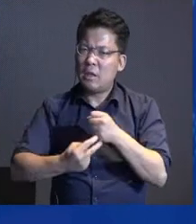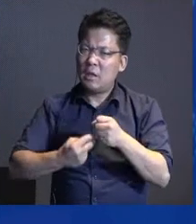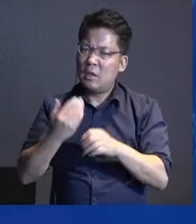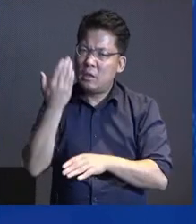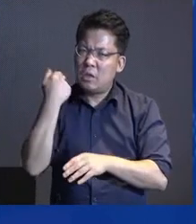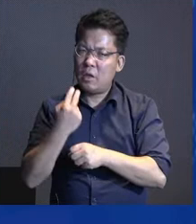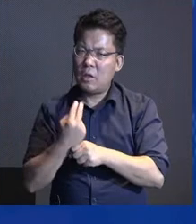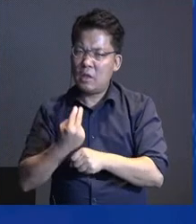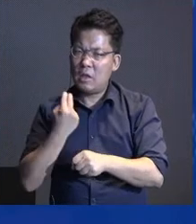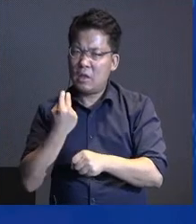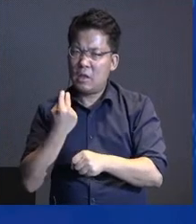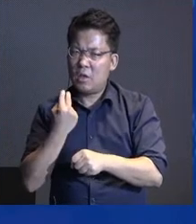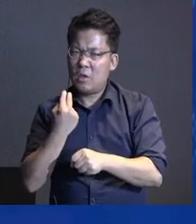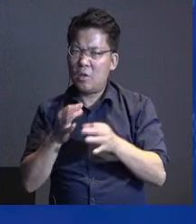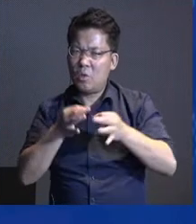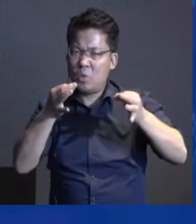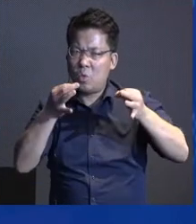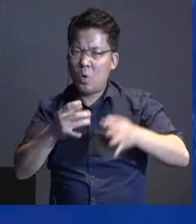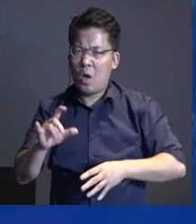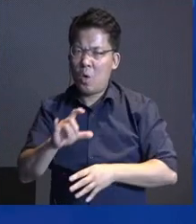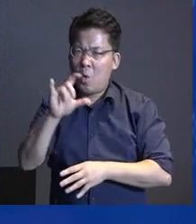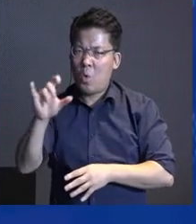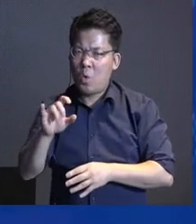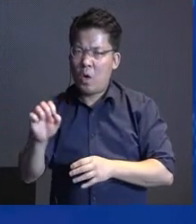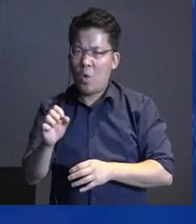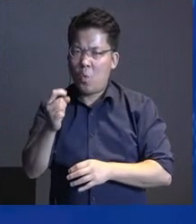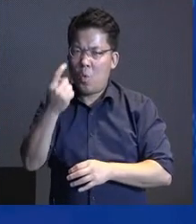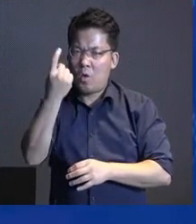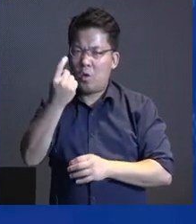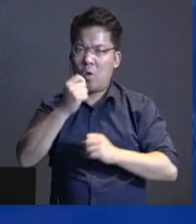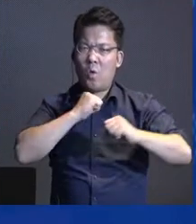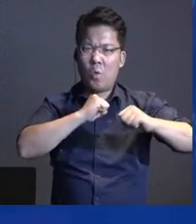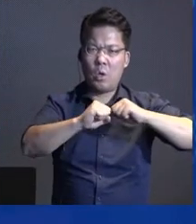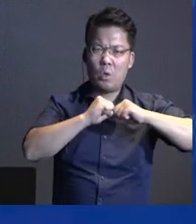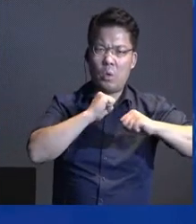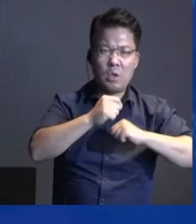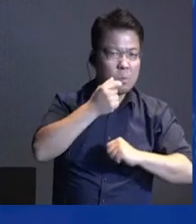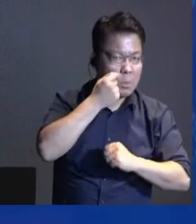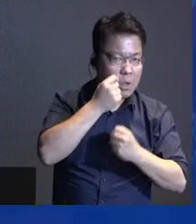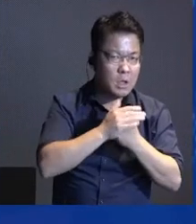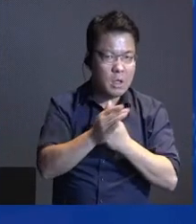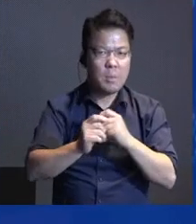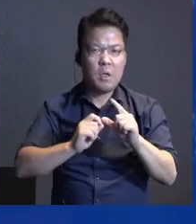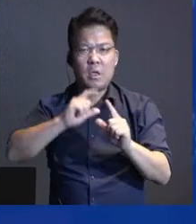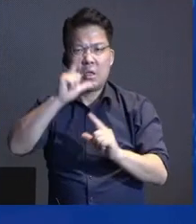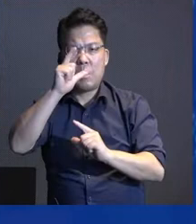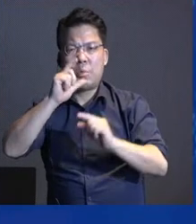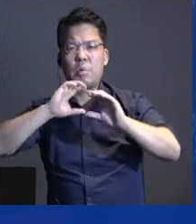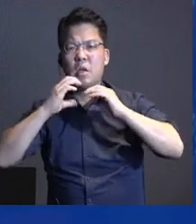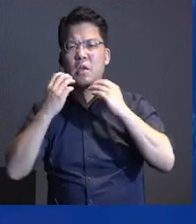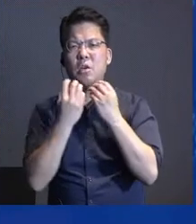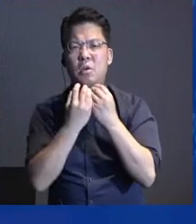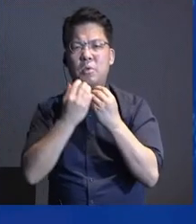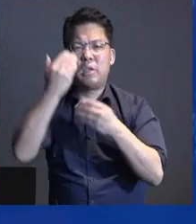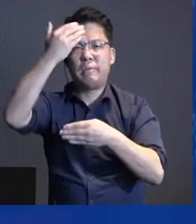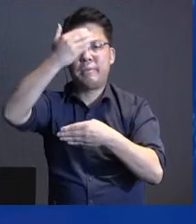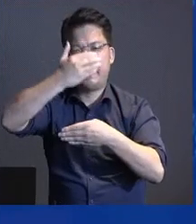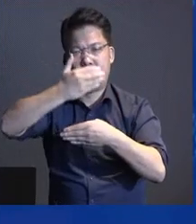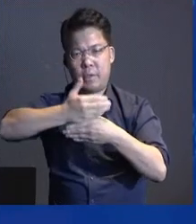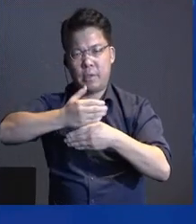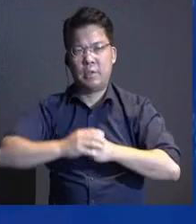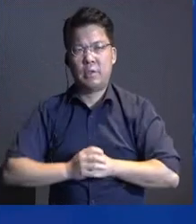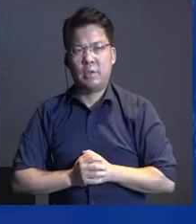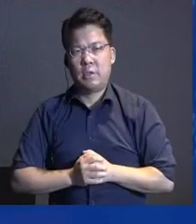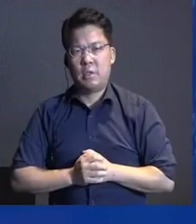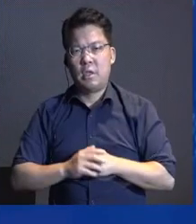the club was closed and contact was quite loose. So we really tried also within the frame of